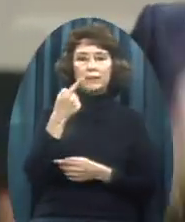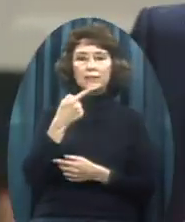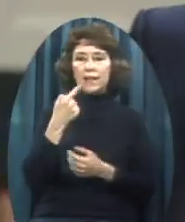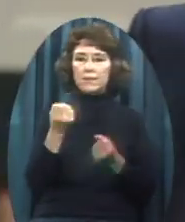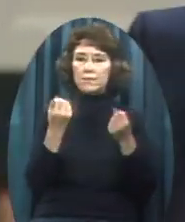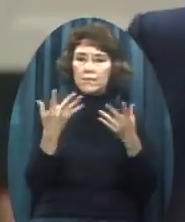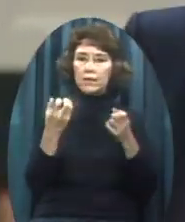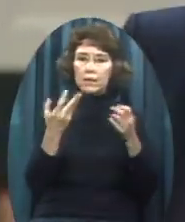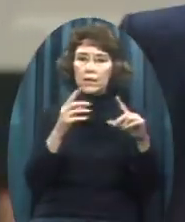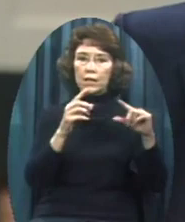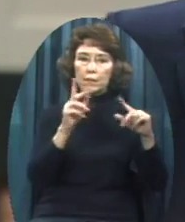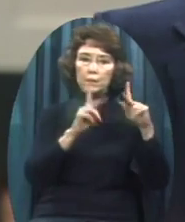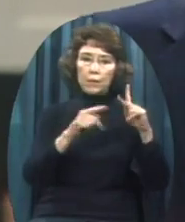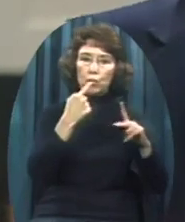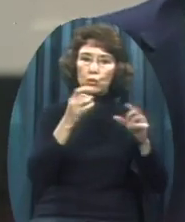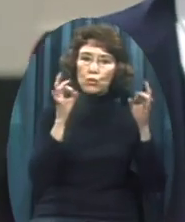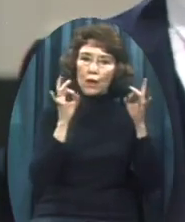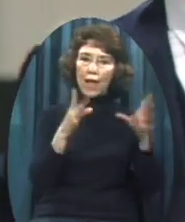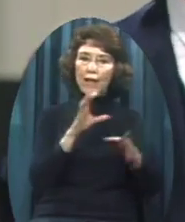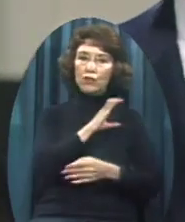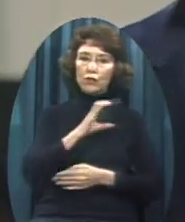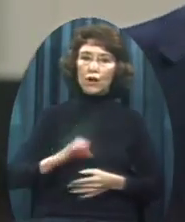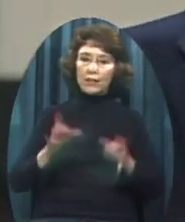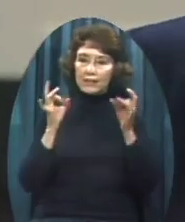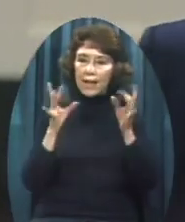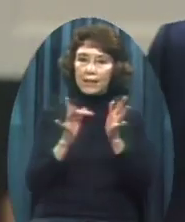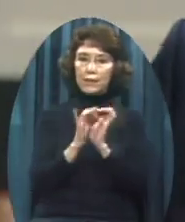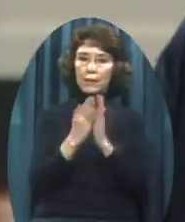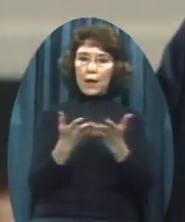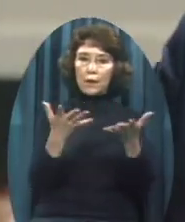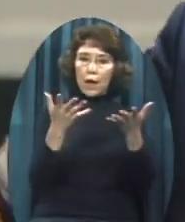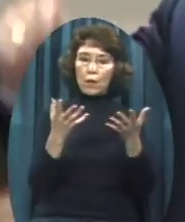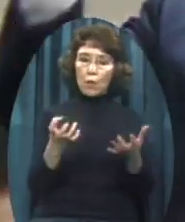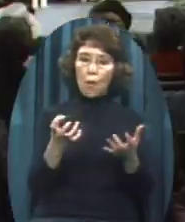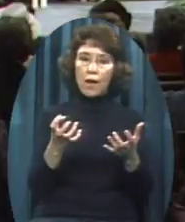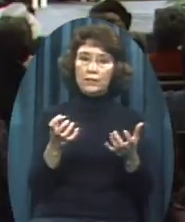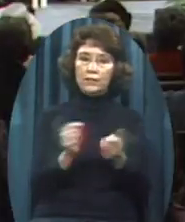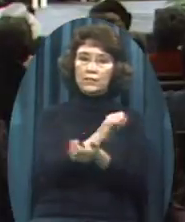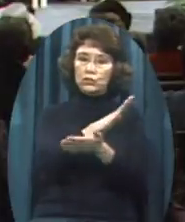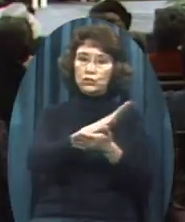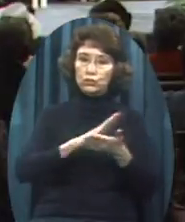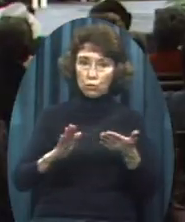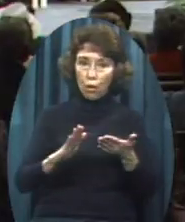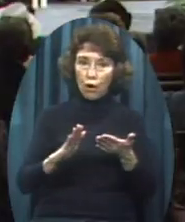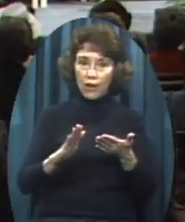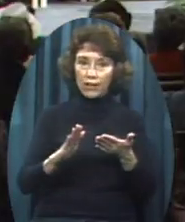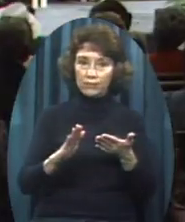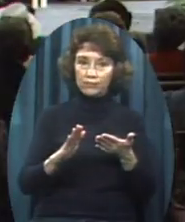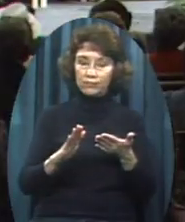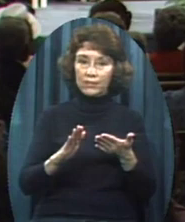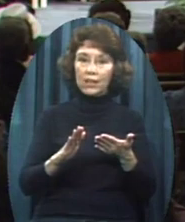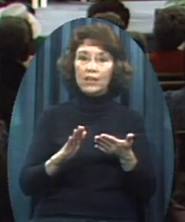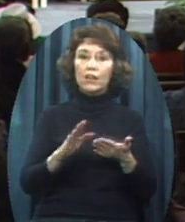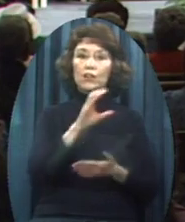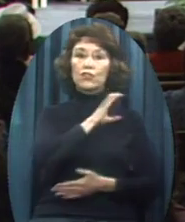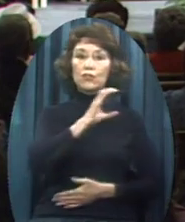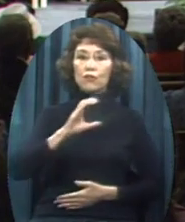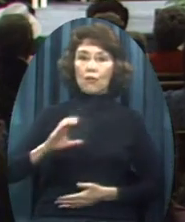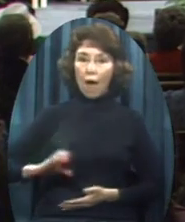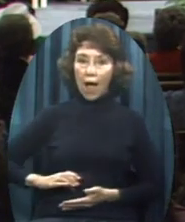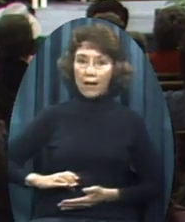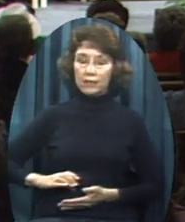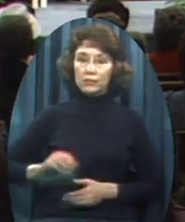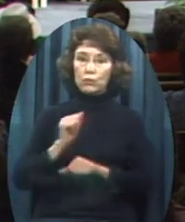everything the Bible stands for, and who want to see the cause of Christ destroyed. That's the enemy, and it's headed up by Satan